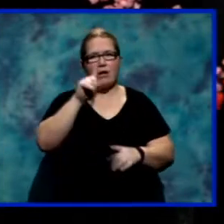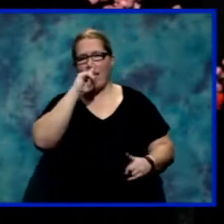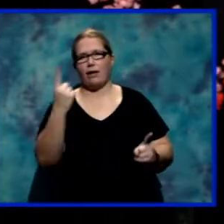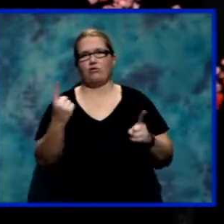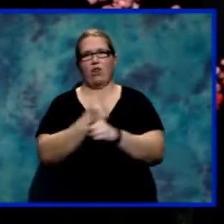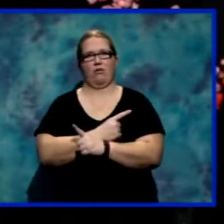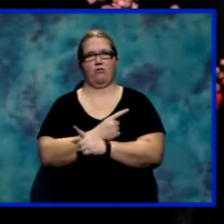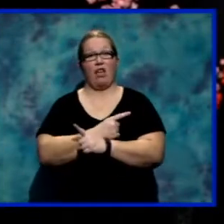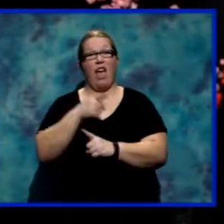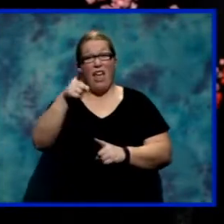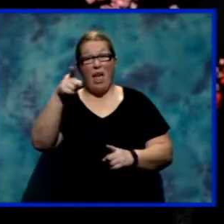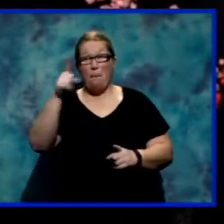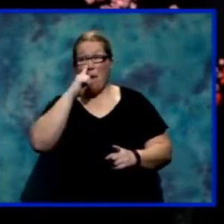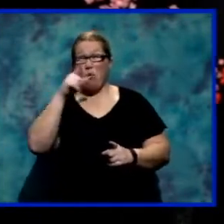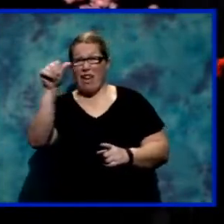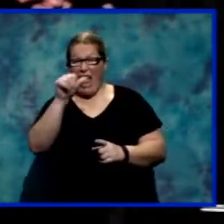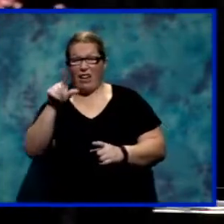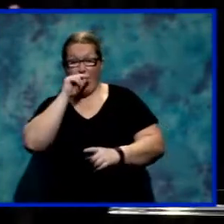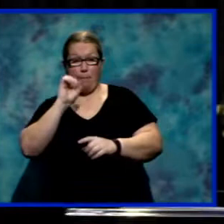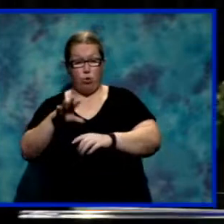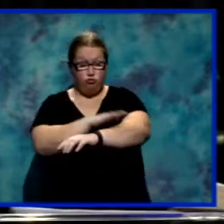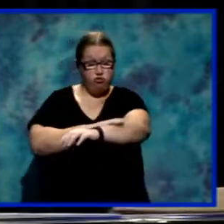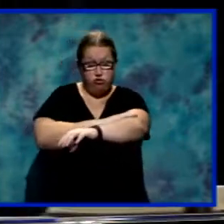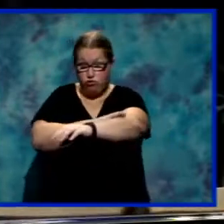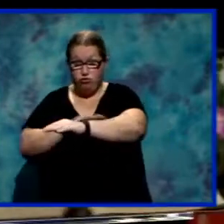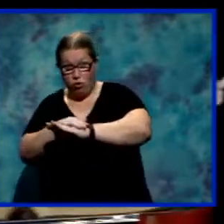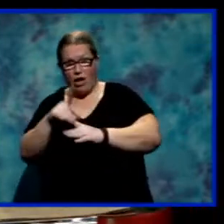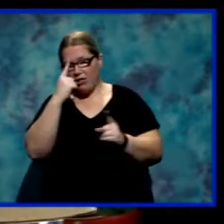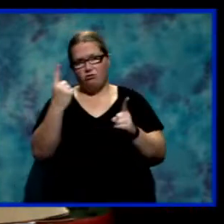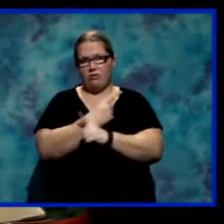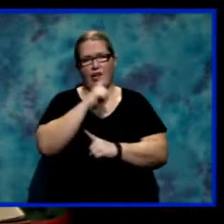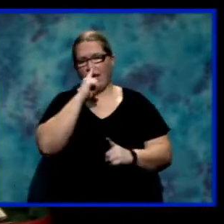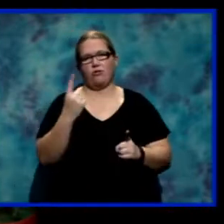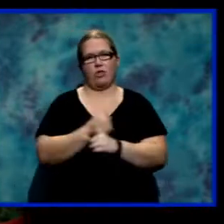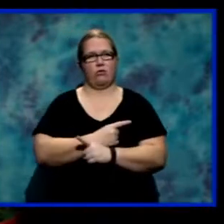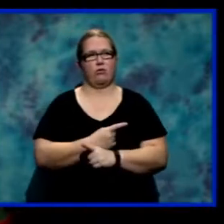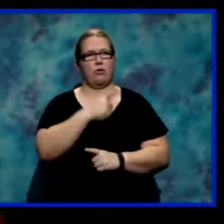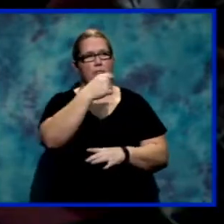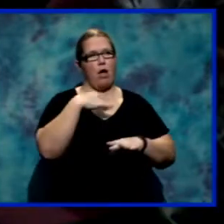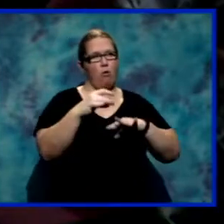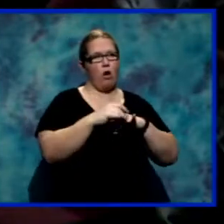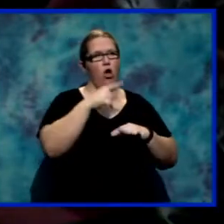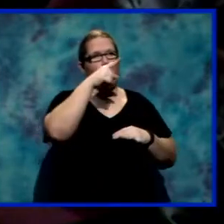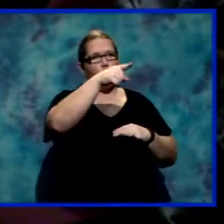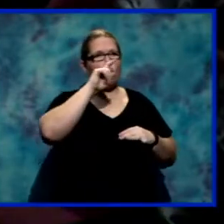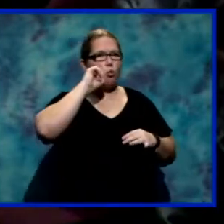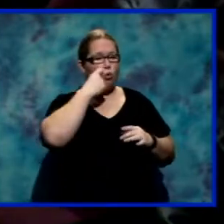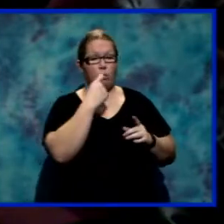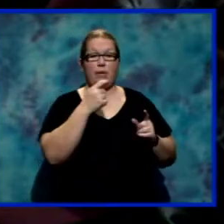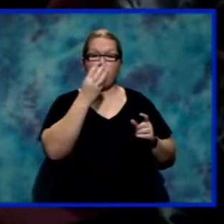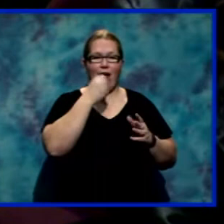can put as much cream on them as they like in age, and they can spend as a multi-billion dollar industry. Lizzie, you're going to be brown till Jesus